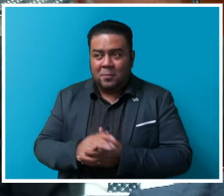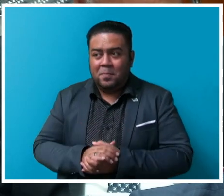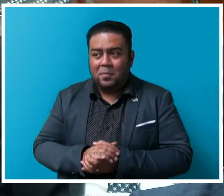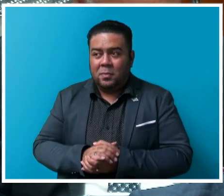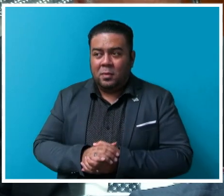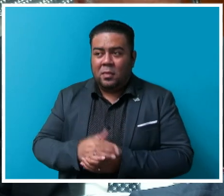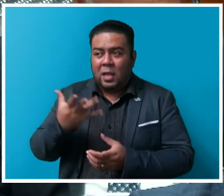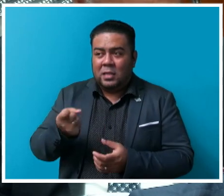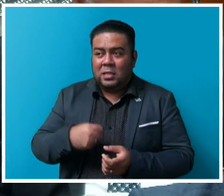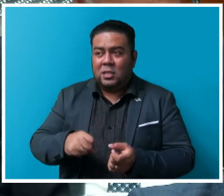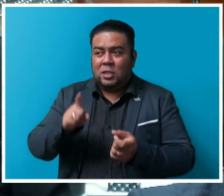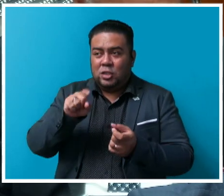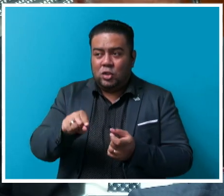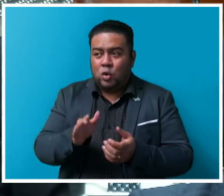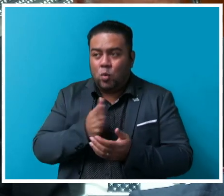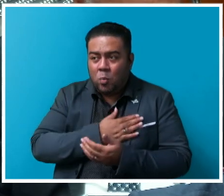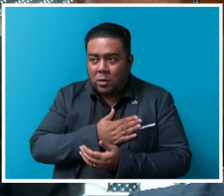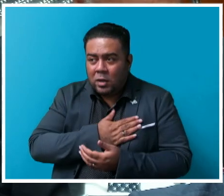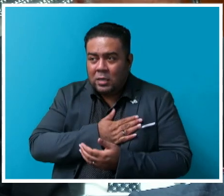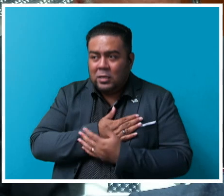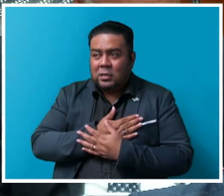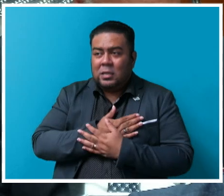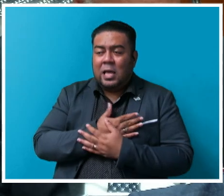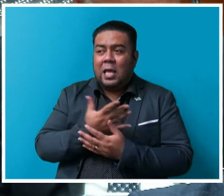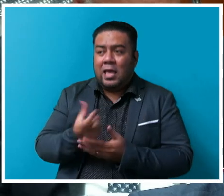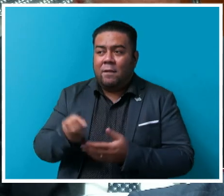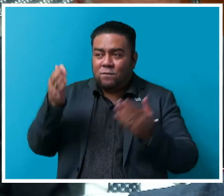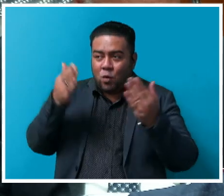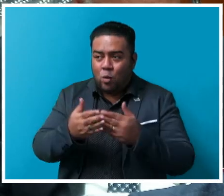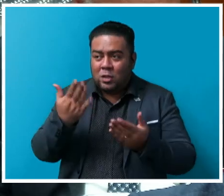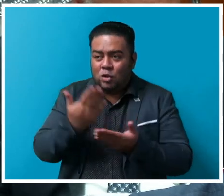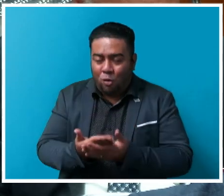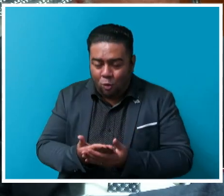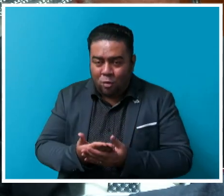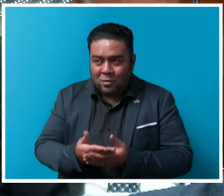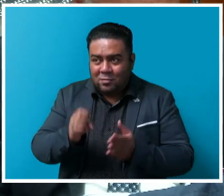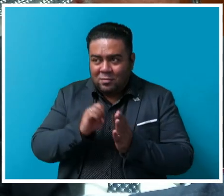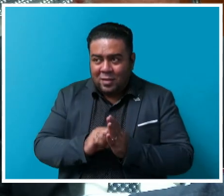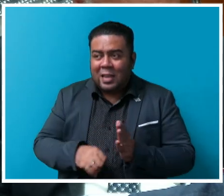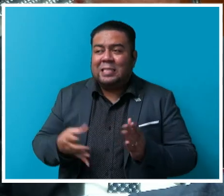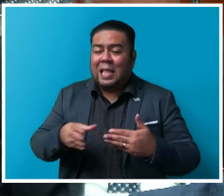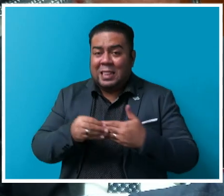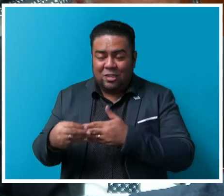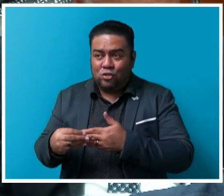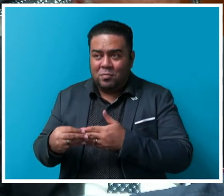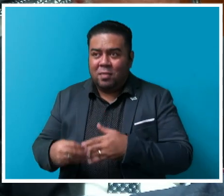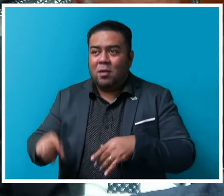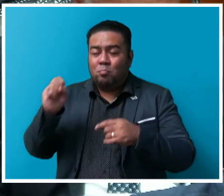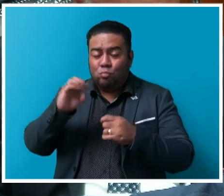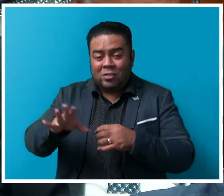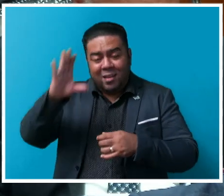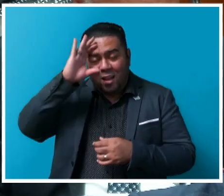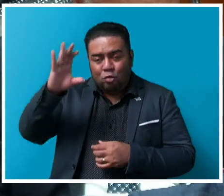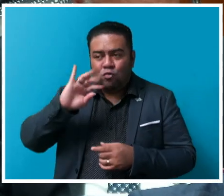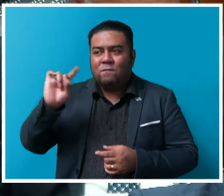that is compassionate, has empathy, and focuses on equity. It is leadership that puts the country first